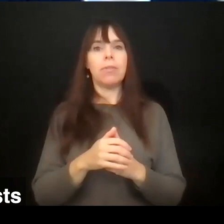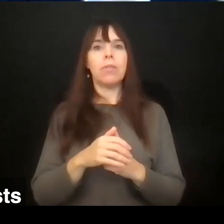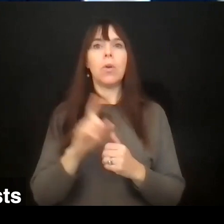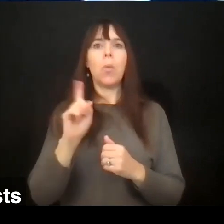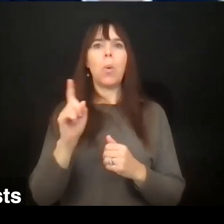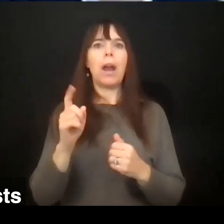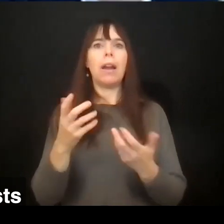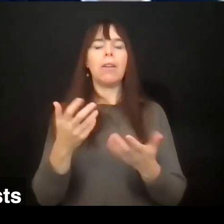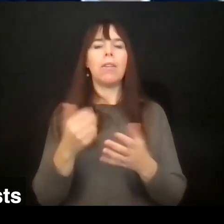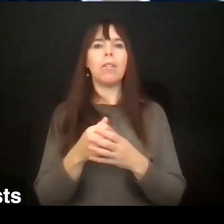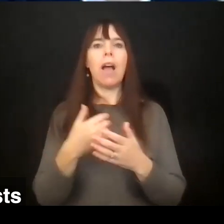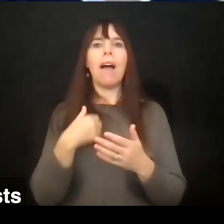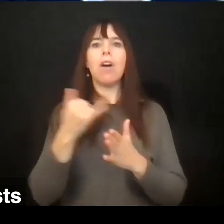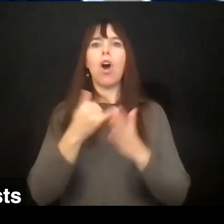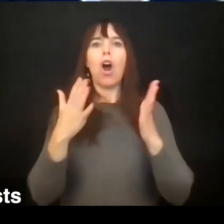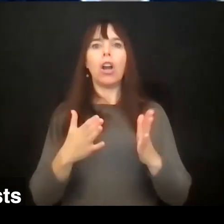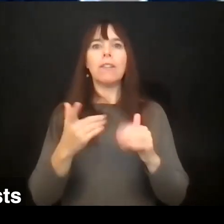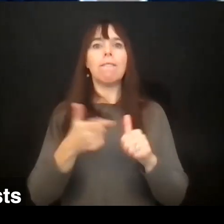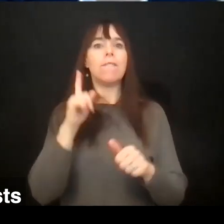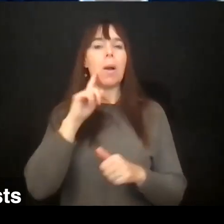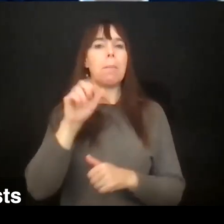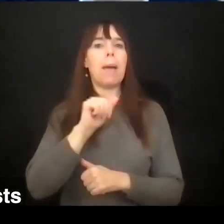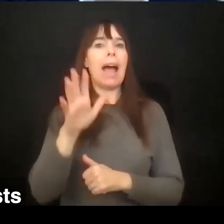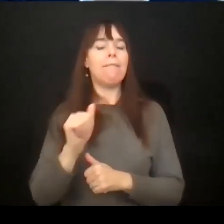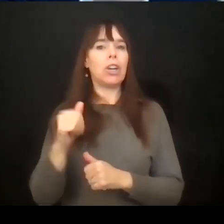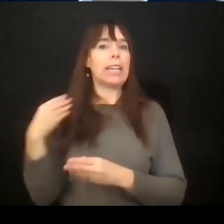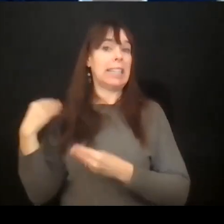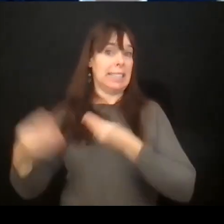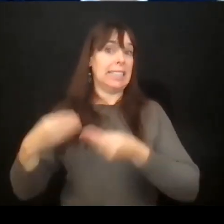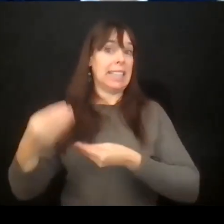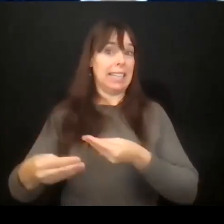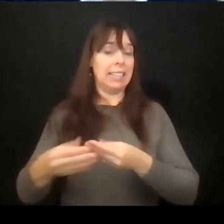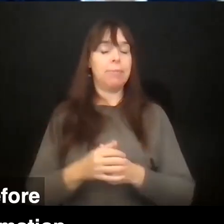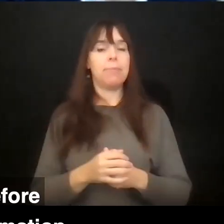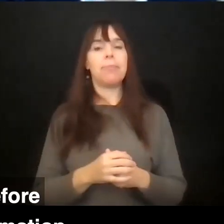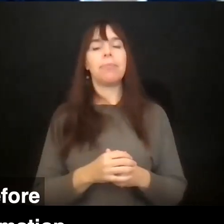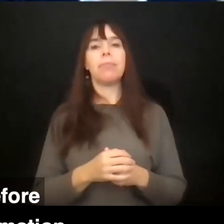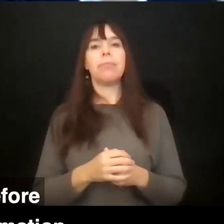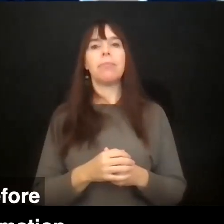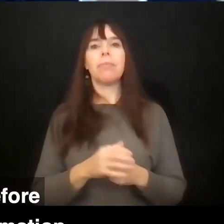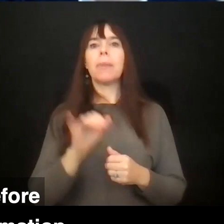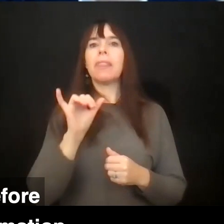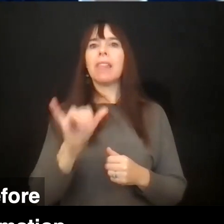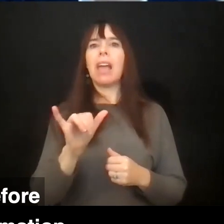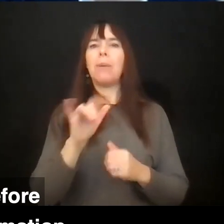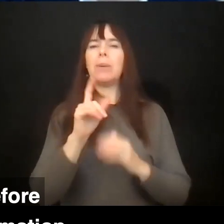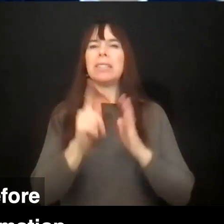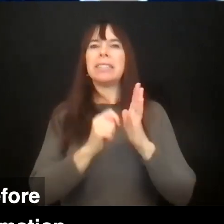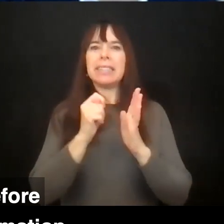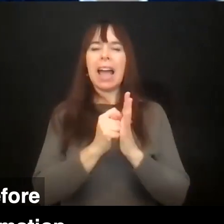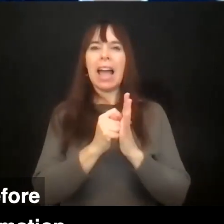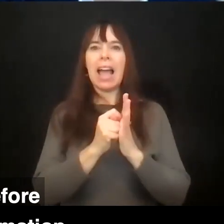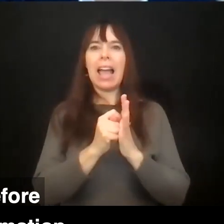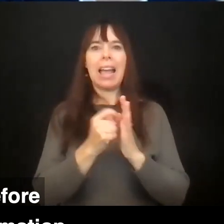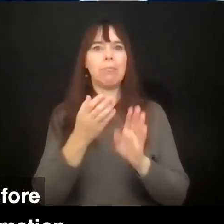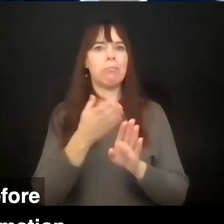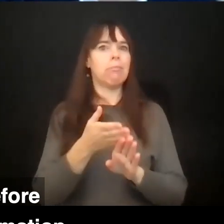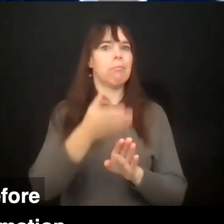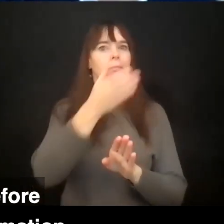there are artists of African descent. And this was time